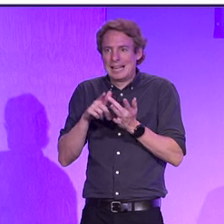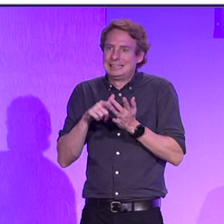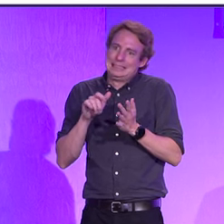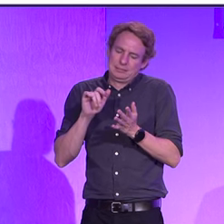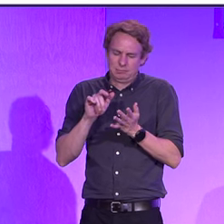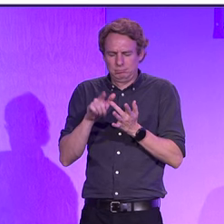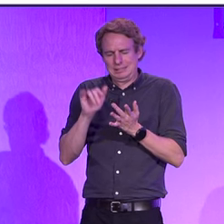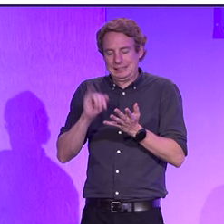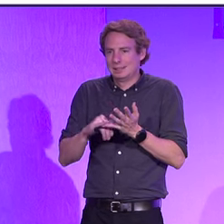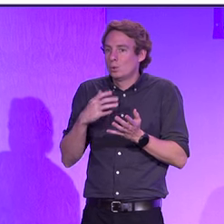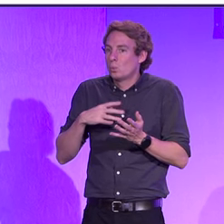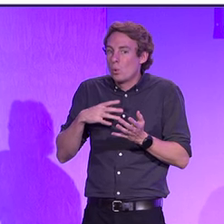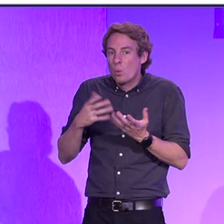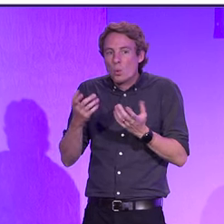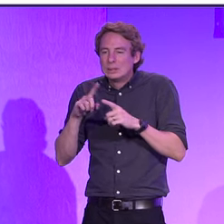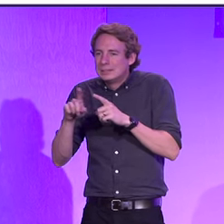tool. And